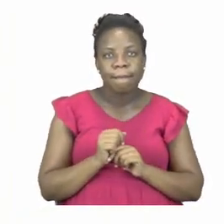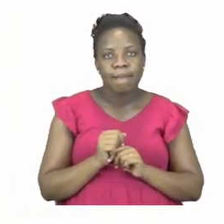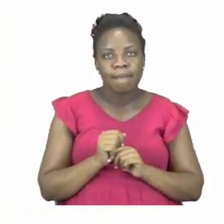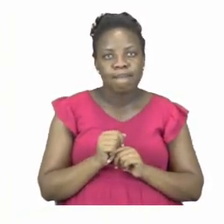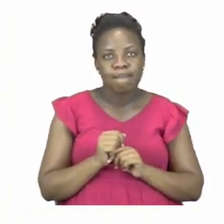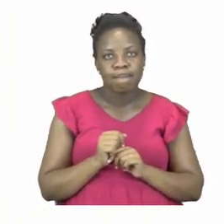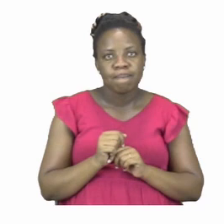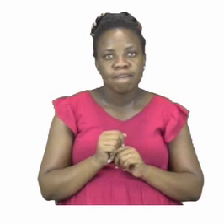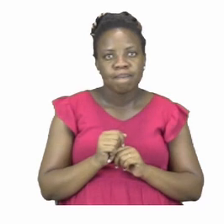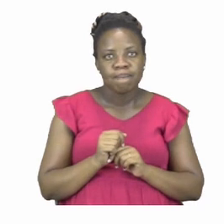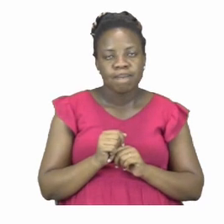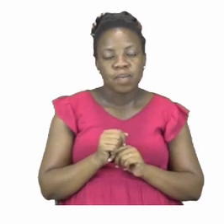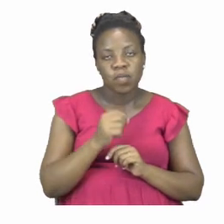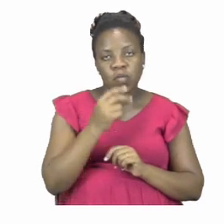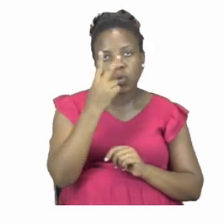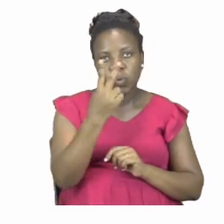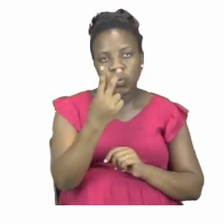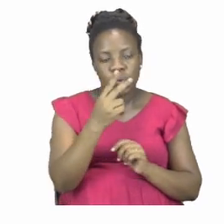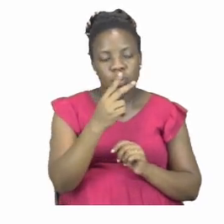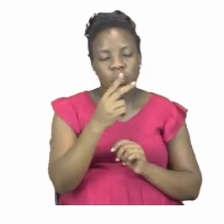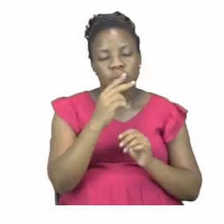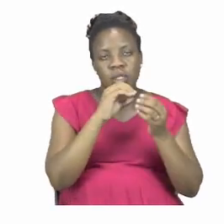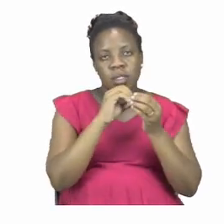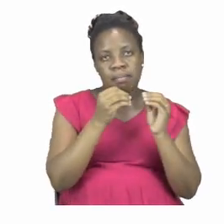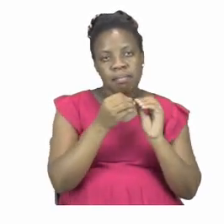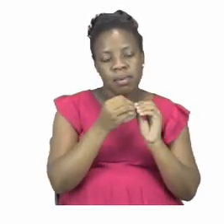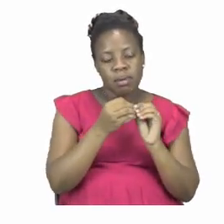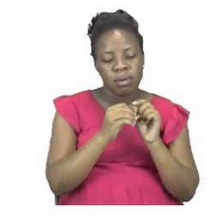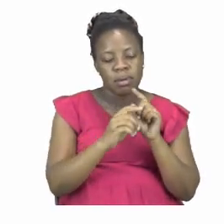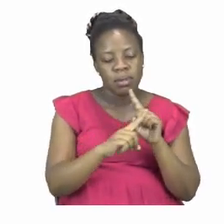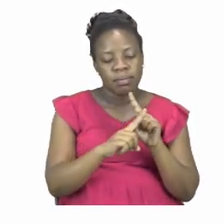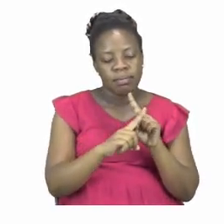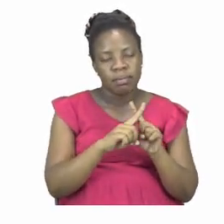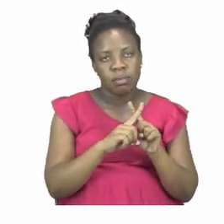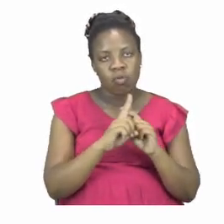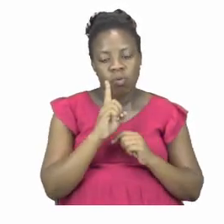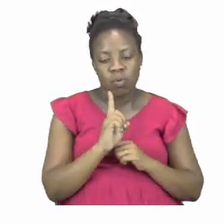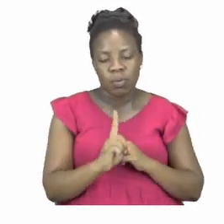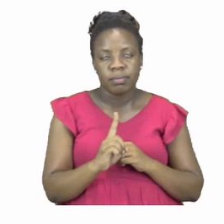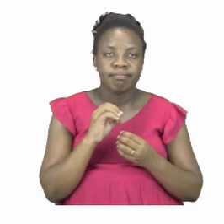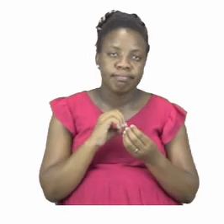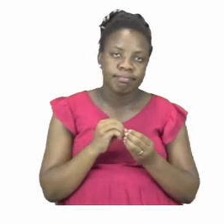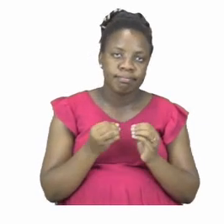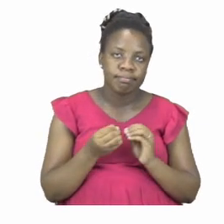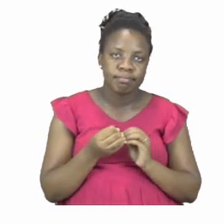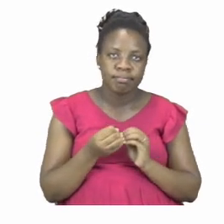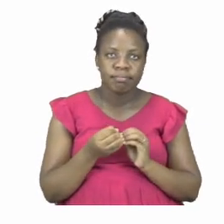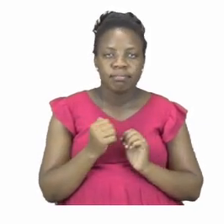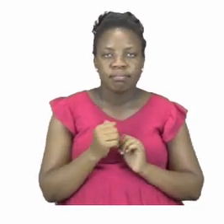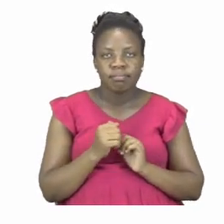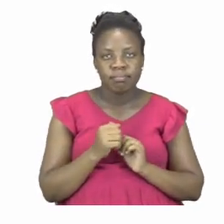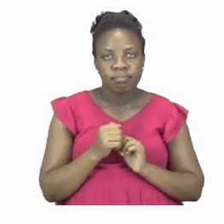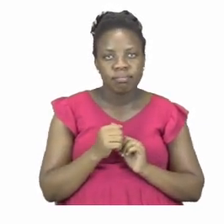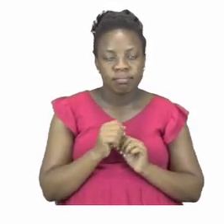can see, we have our 2 digits on top and our 1 digit at the bottom. For this one, I am going to